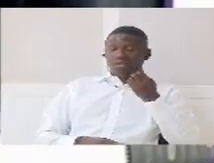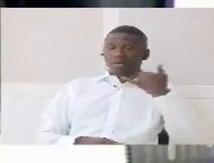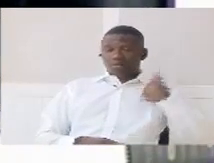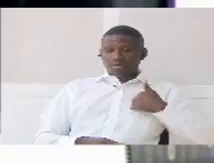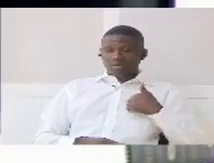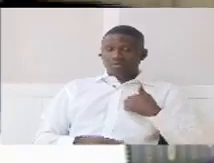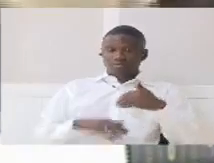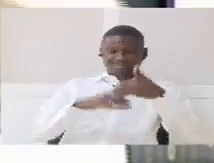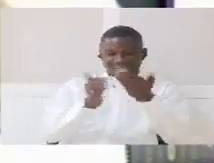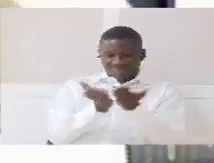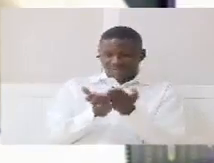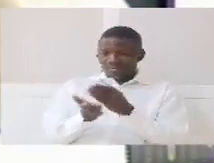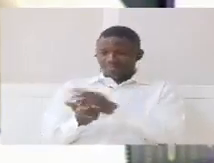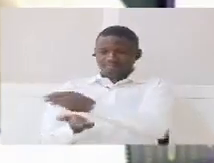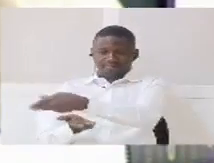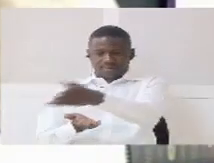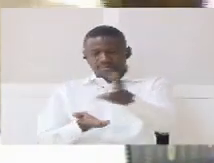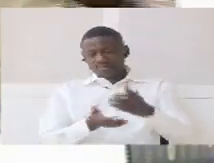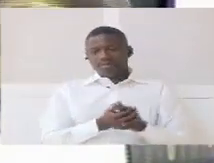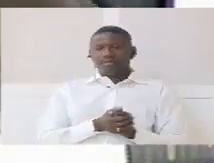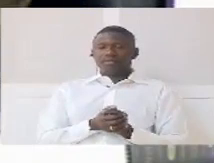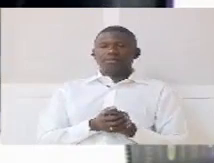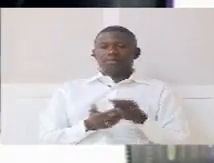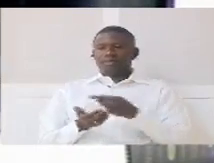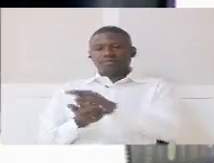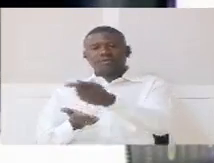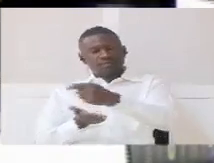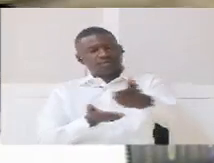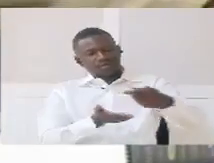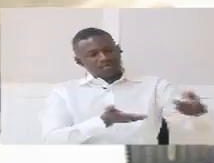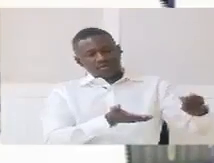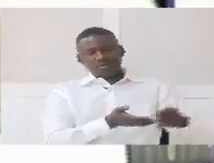basins. And you serve men be inside. And they will serve them to those inside. Inside a different party.